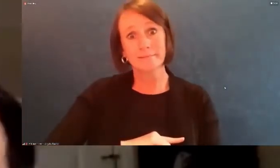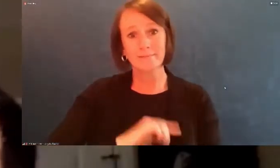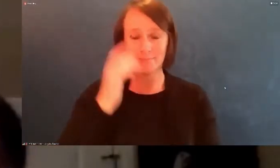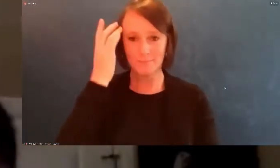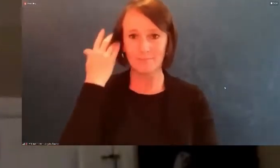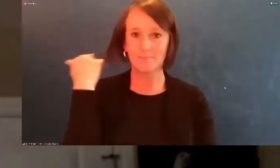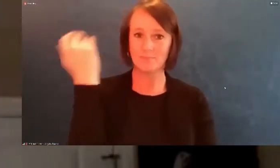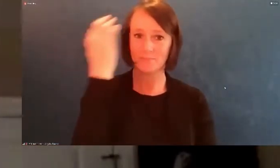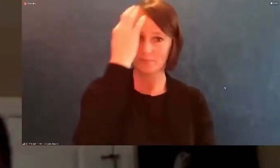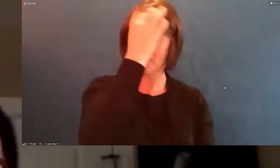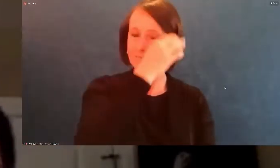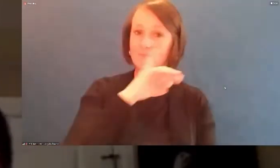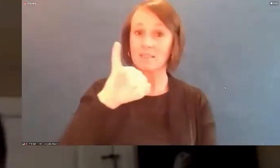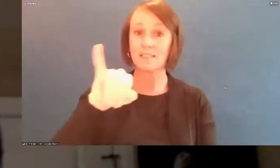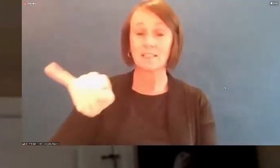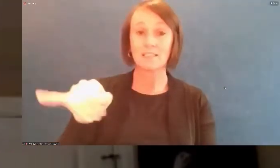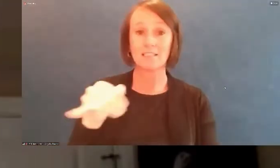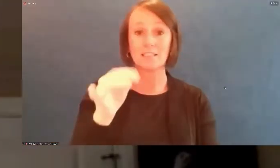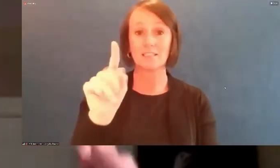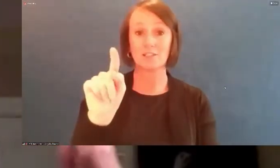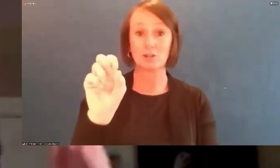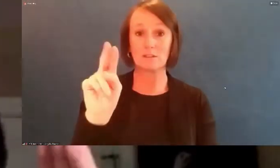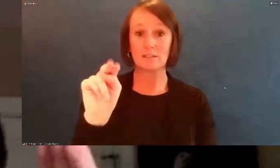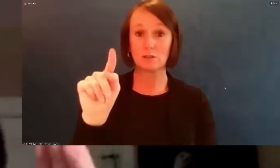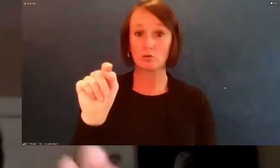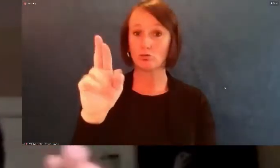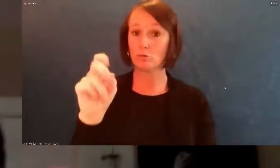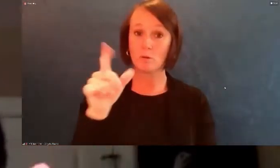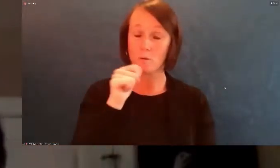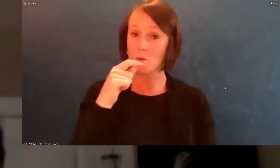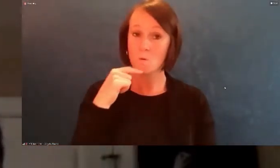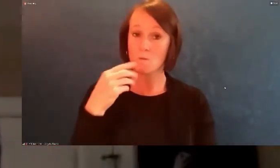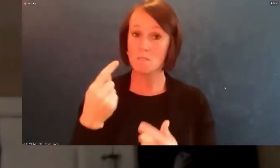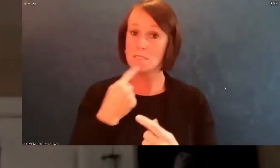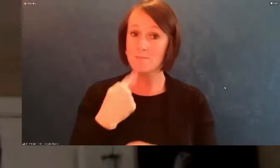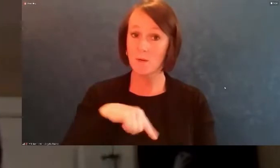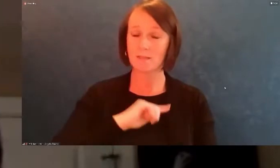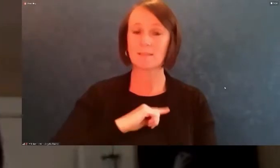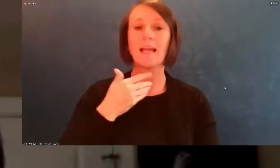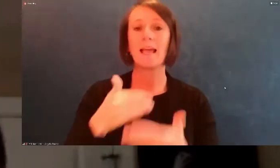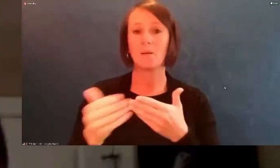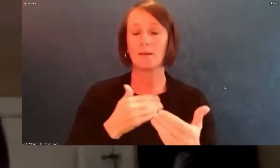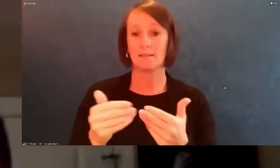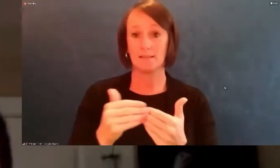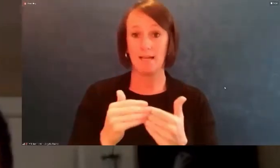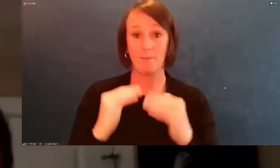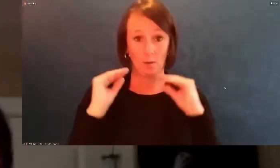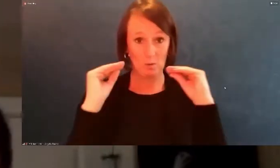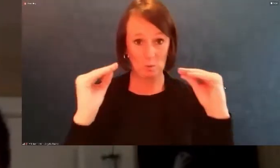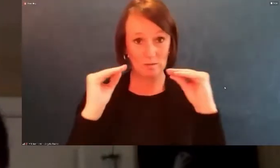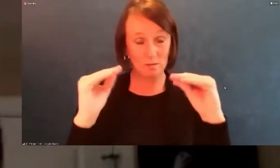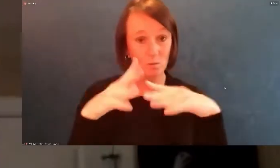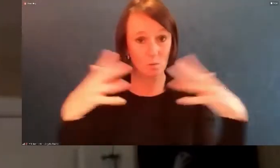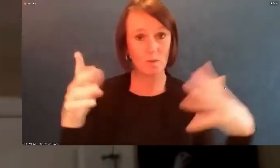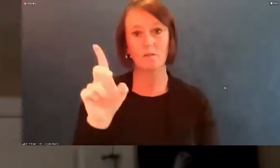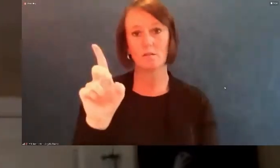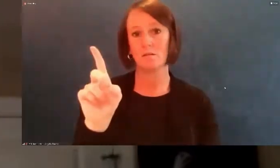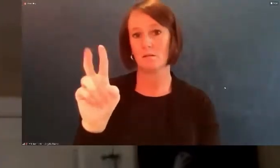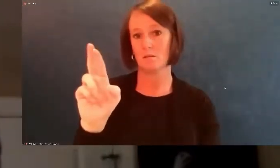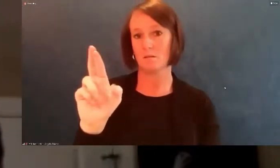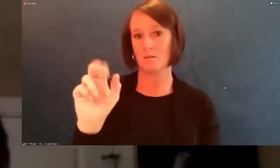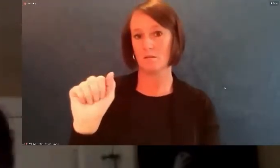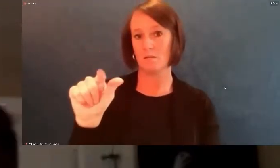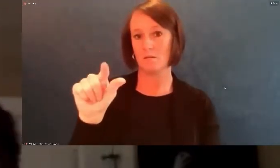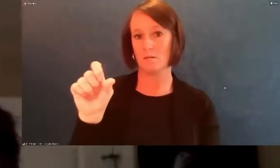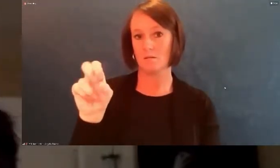Justin, don't let us down. Okay, here we go. I'm going to give you a teaching about dragonflies. And I want